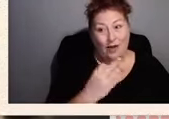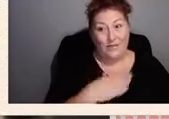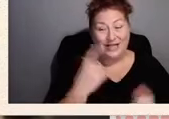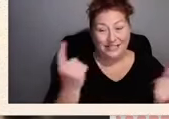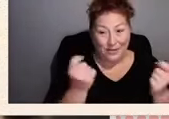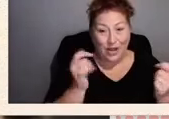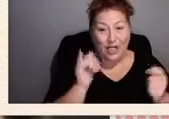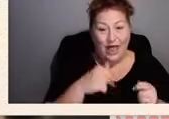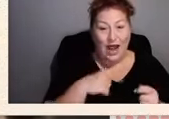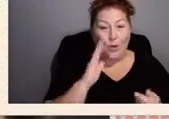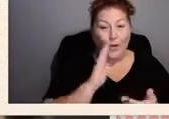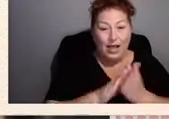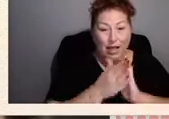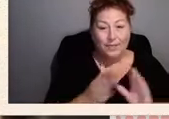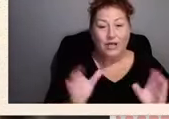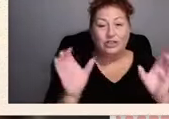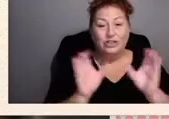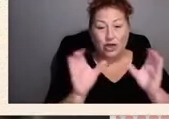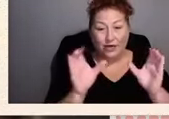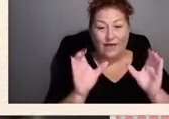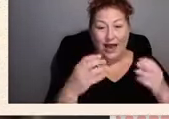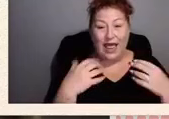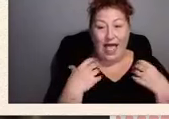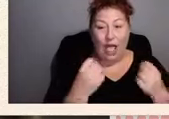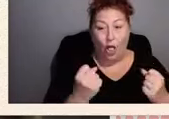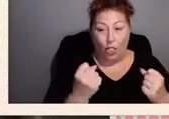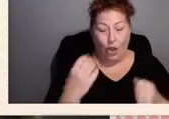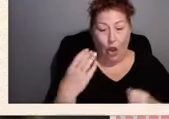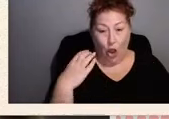a certified health coach as of May